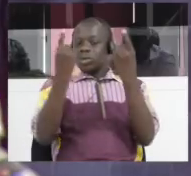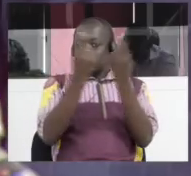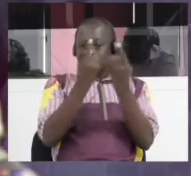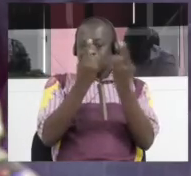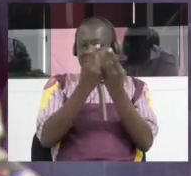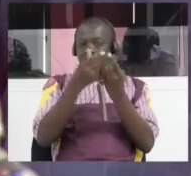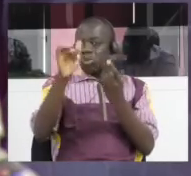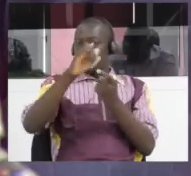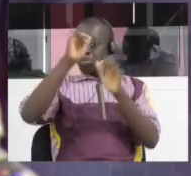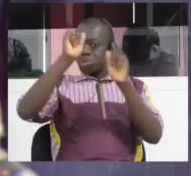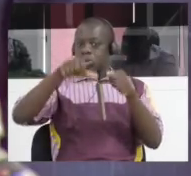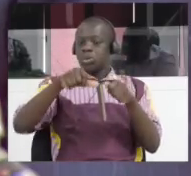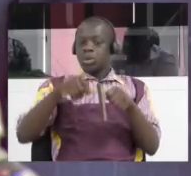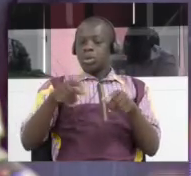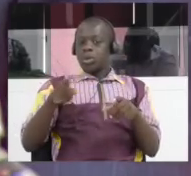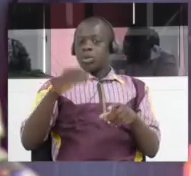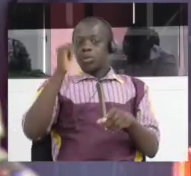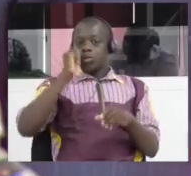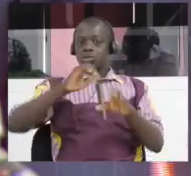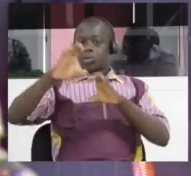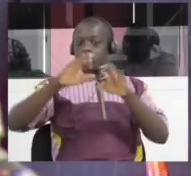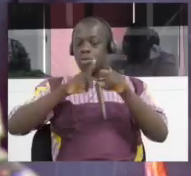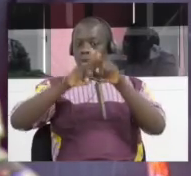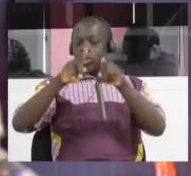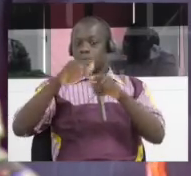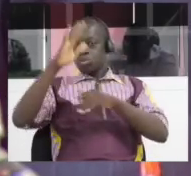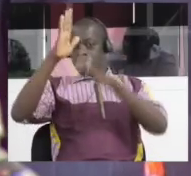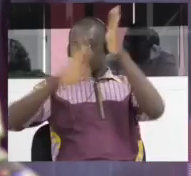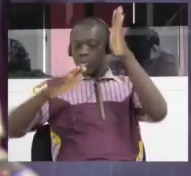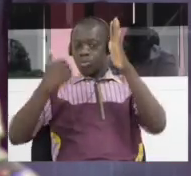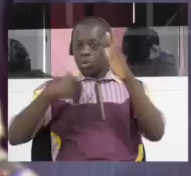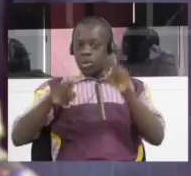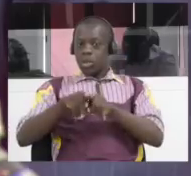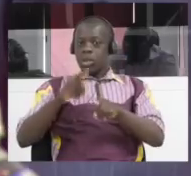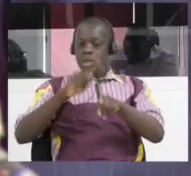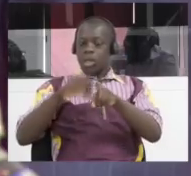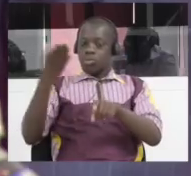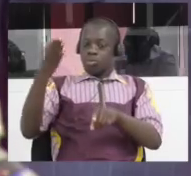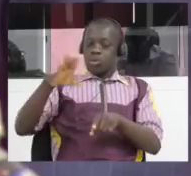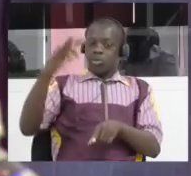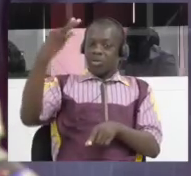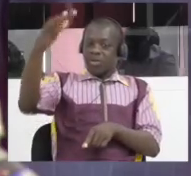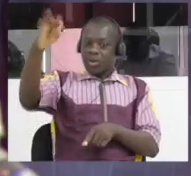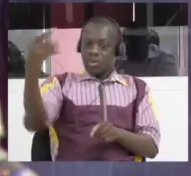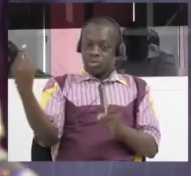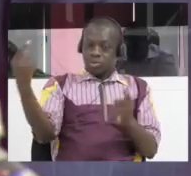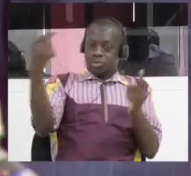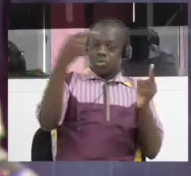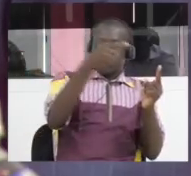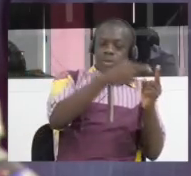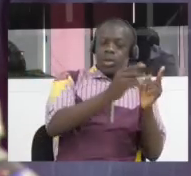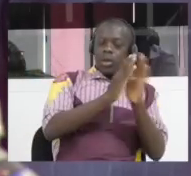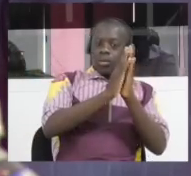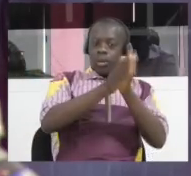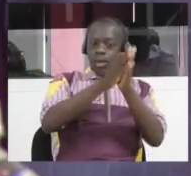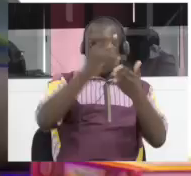communication equipment that would enable you to communicate with the troops during their trip from Farafene to